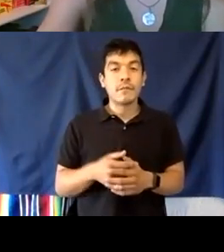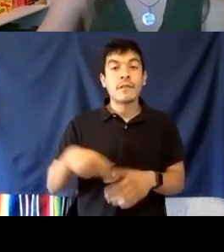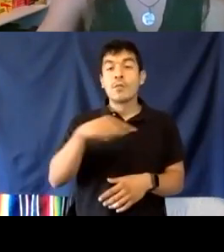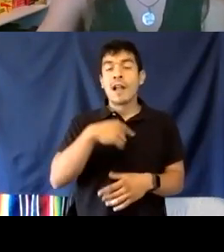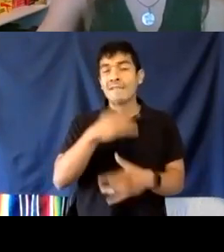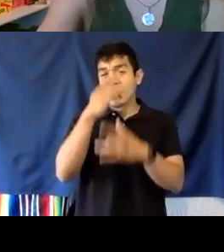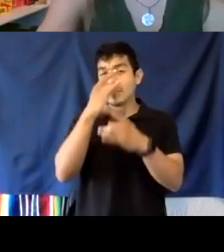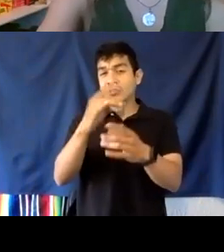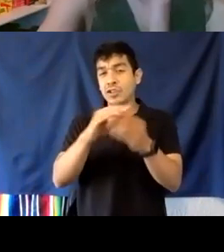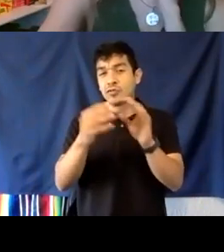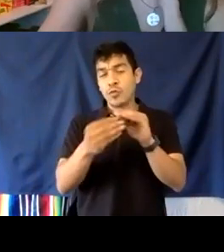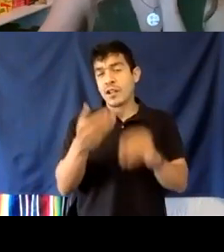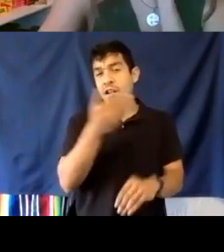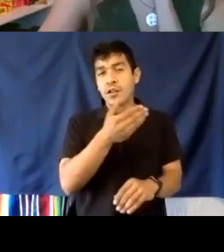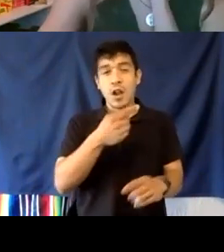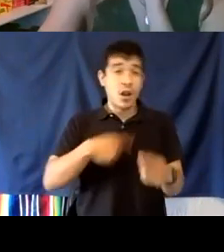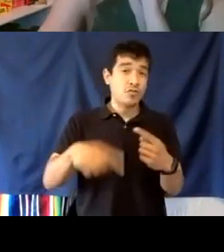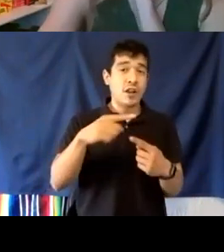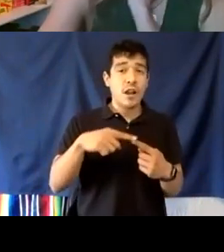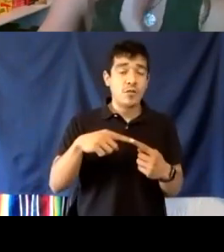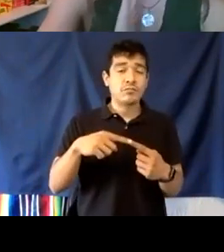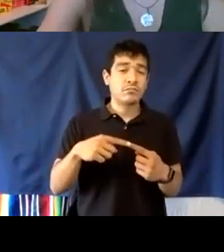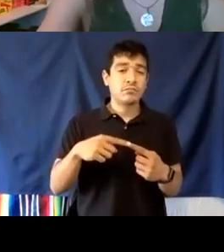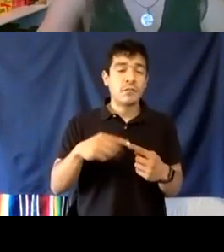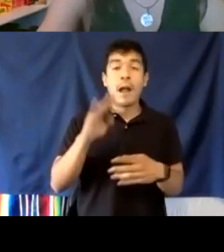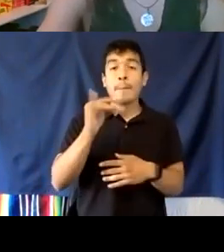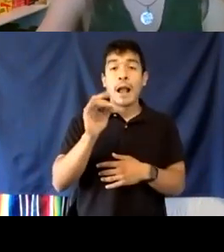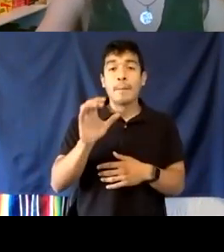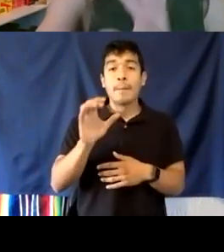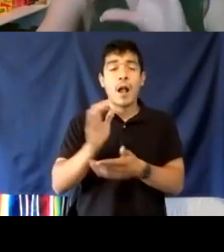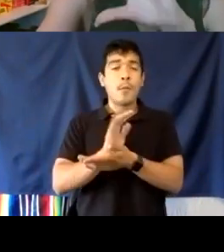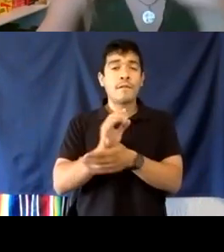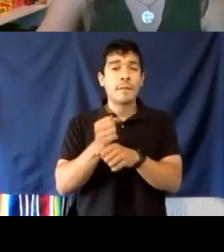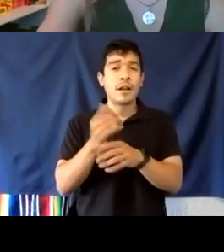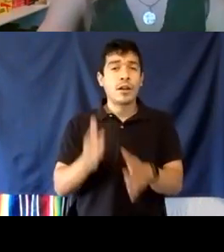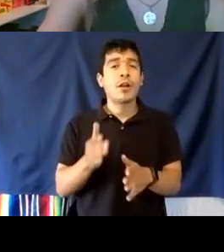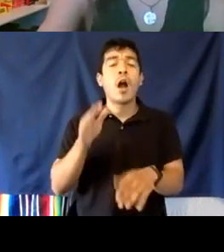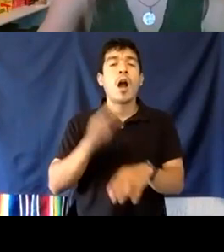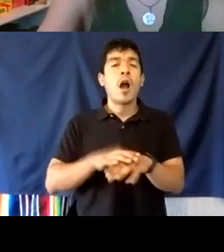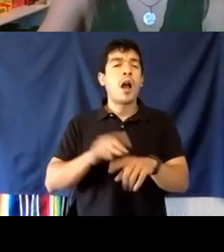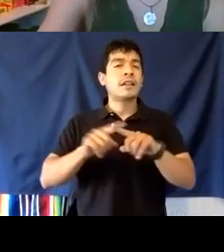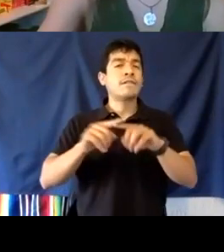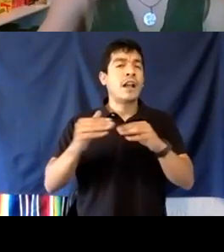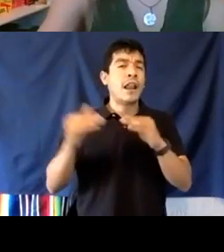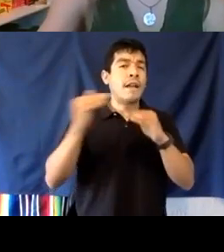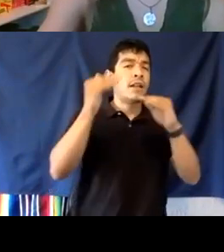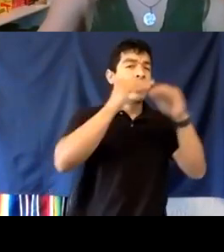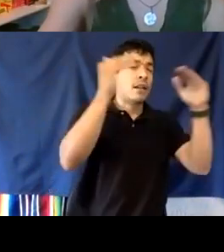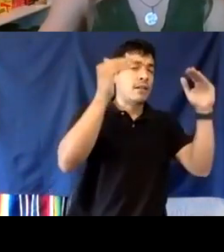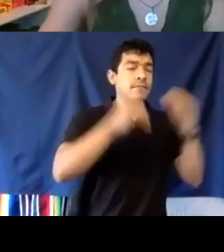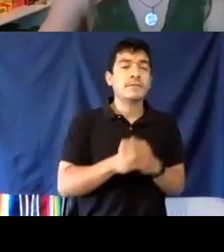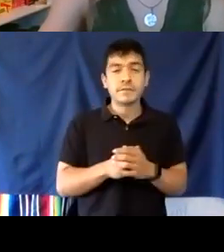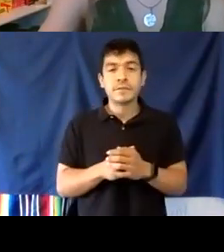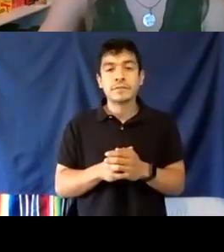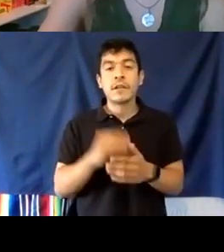interesting story here around BIPOC filmmakers on many different levels.